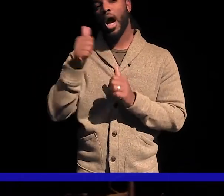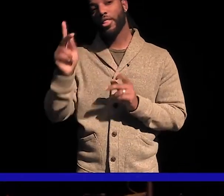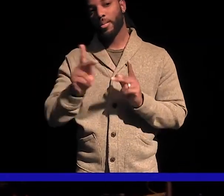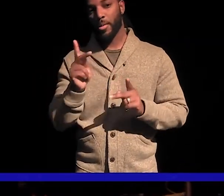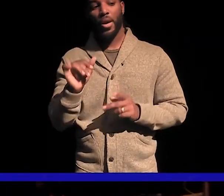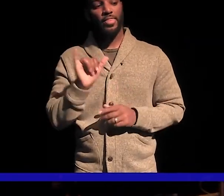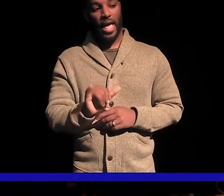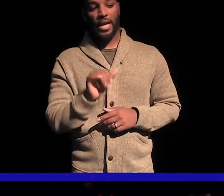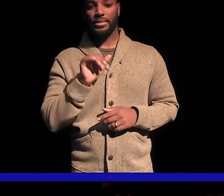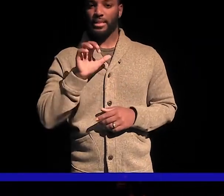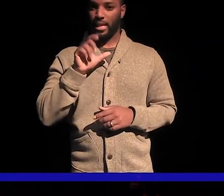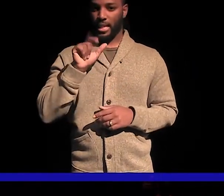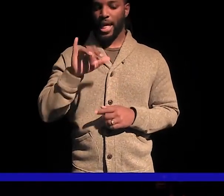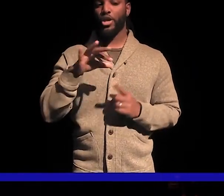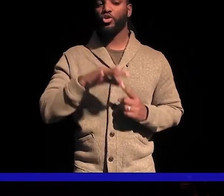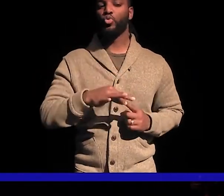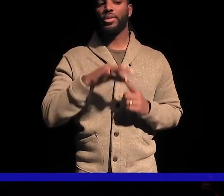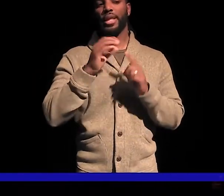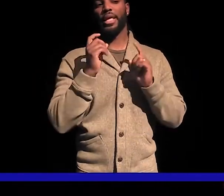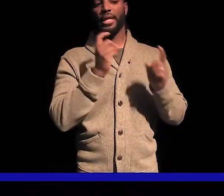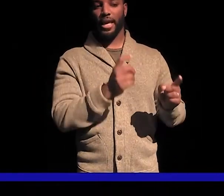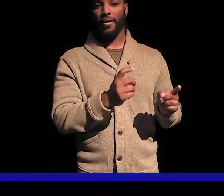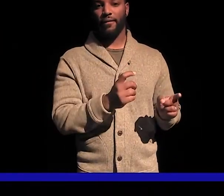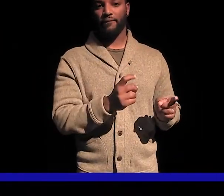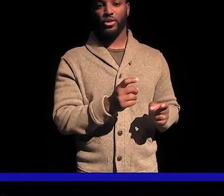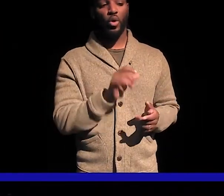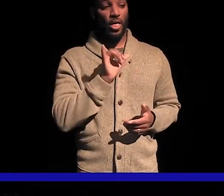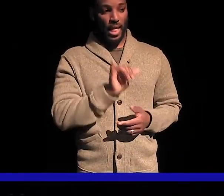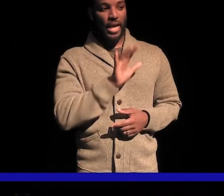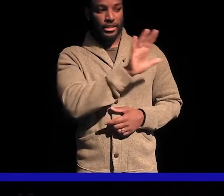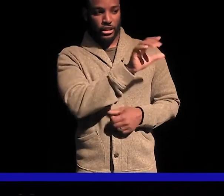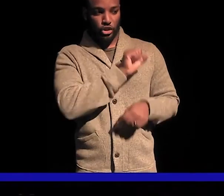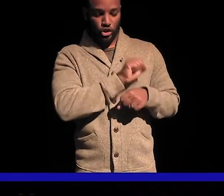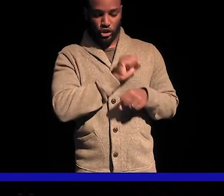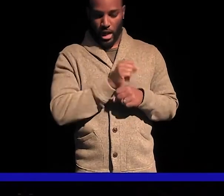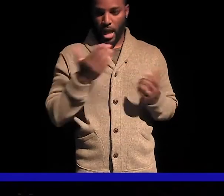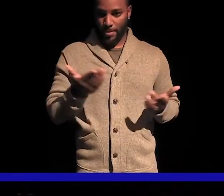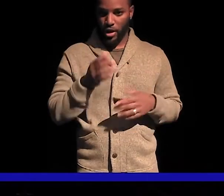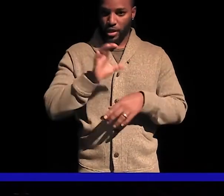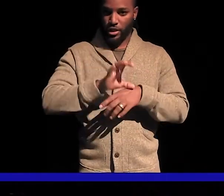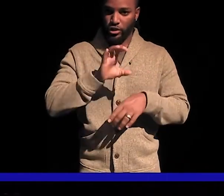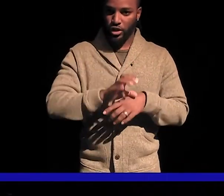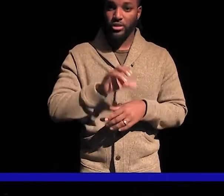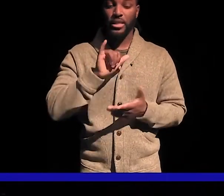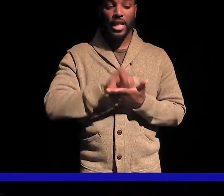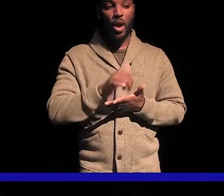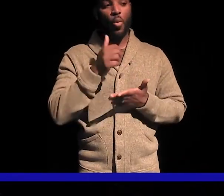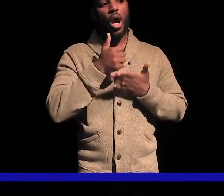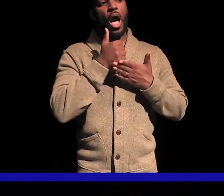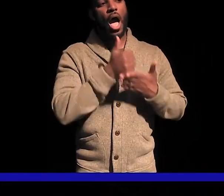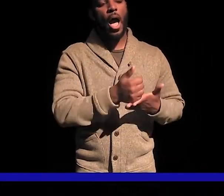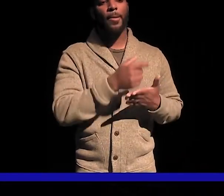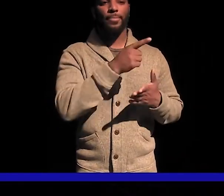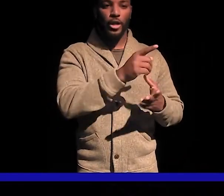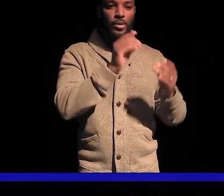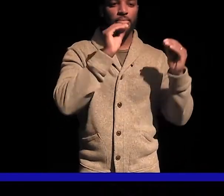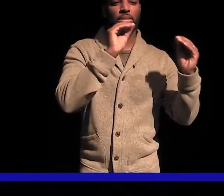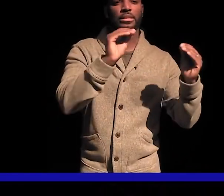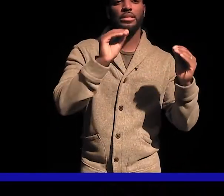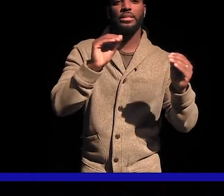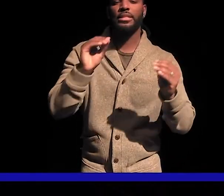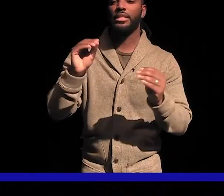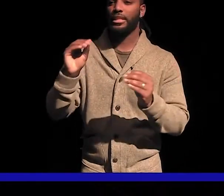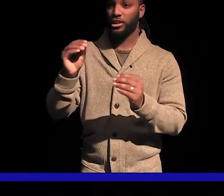his unique gifting, he has a function within the body of Christ that will help him to equip the saints, which